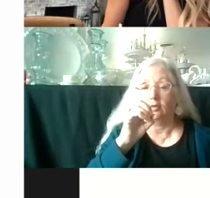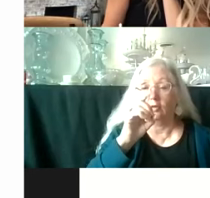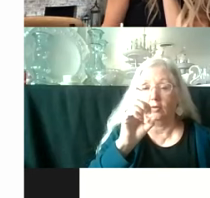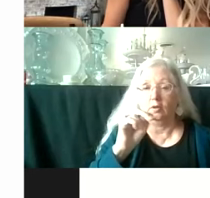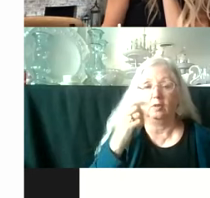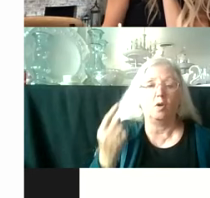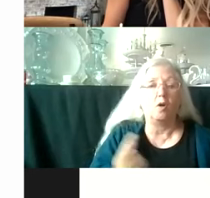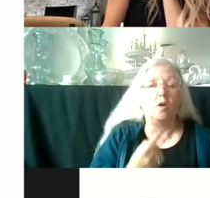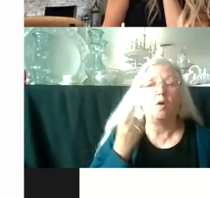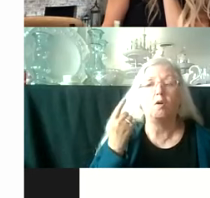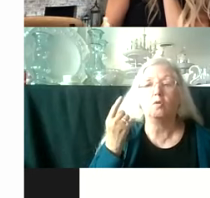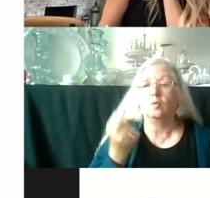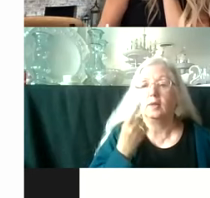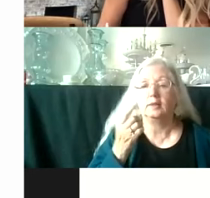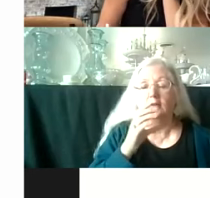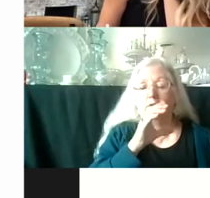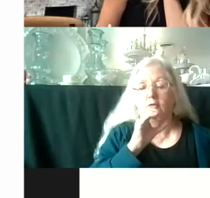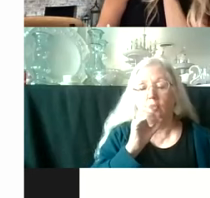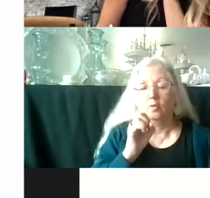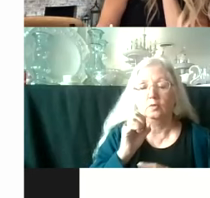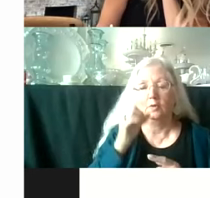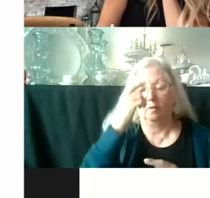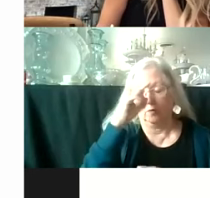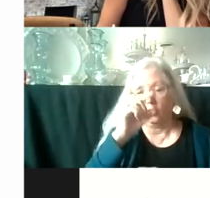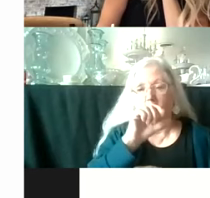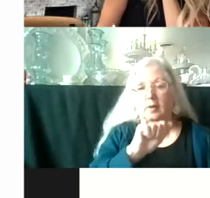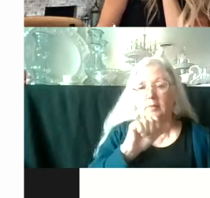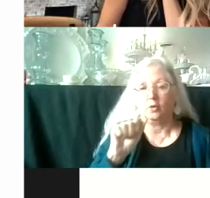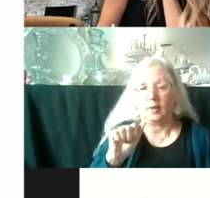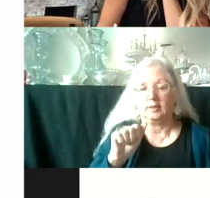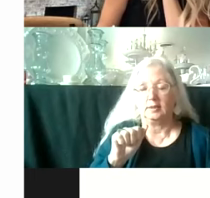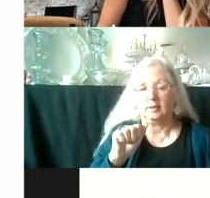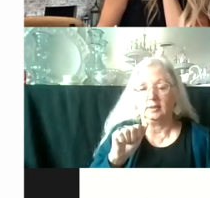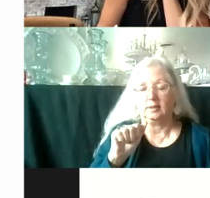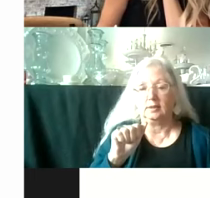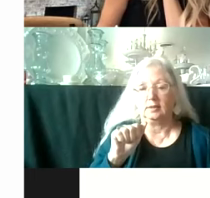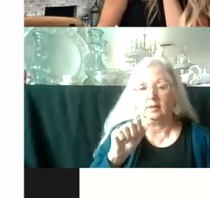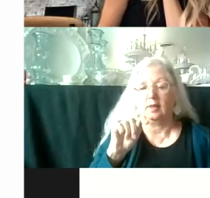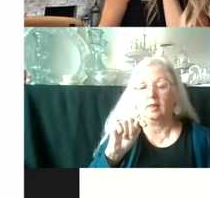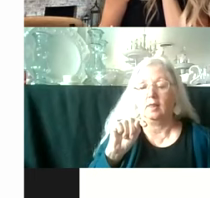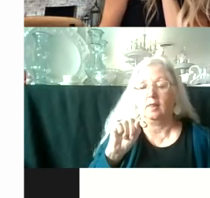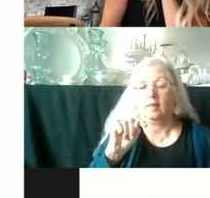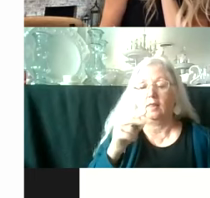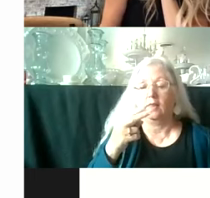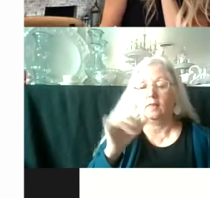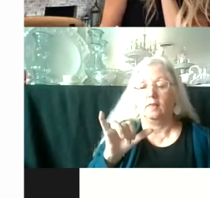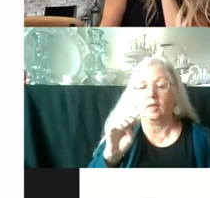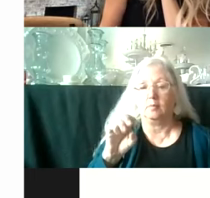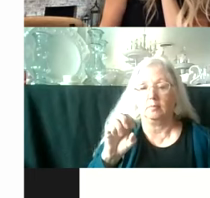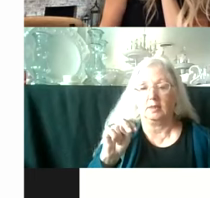always codes for the amino acid methionine.